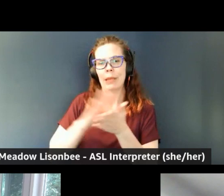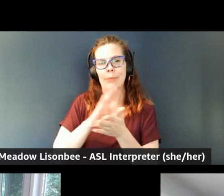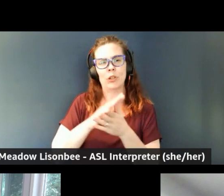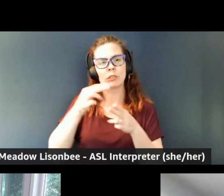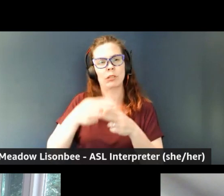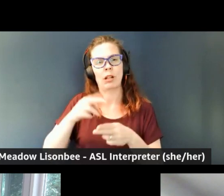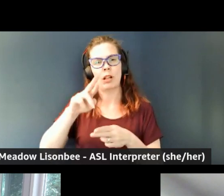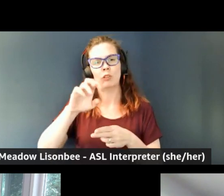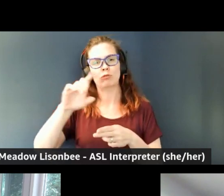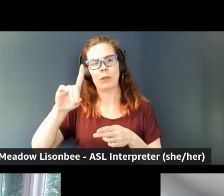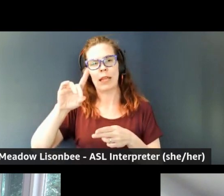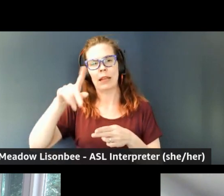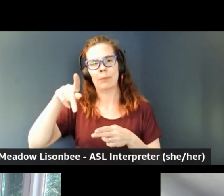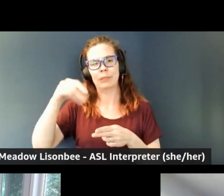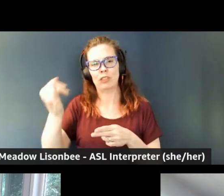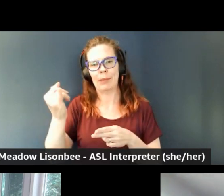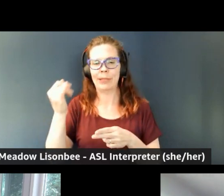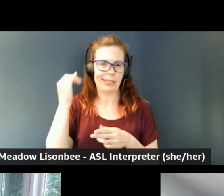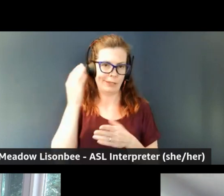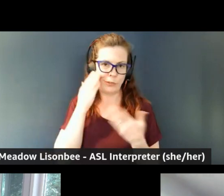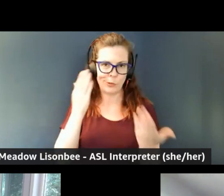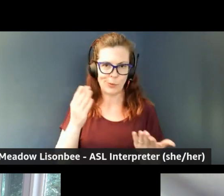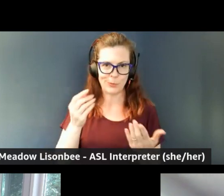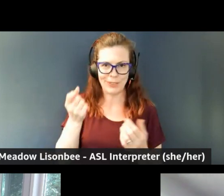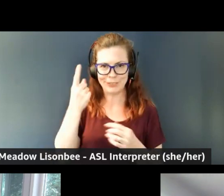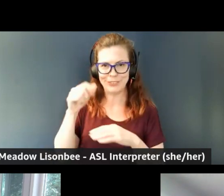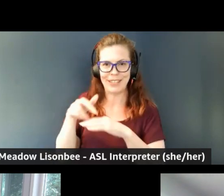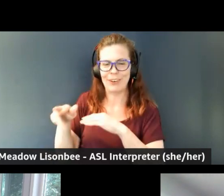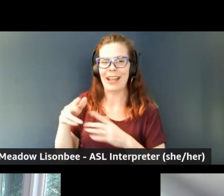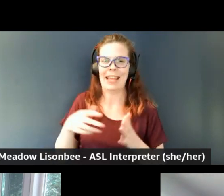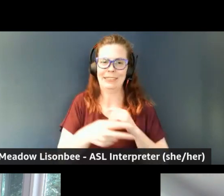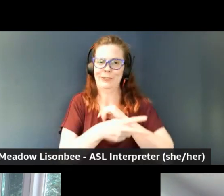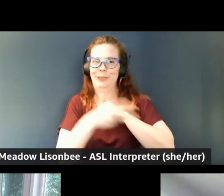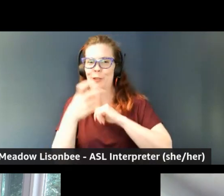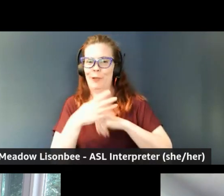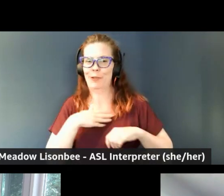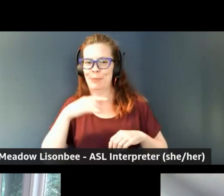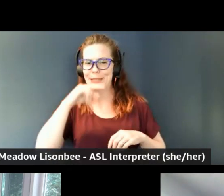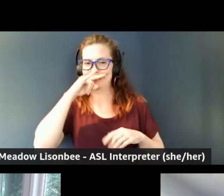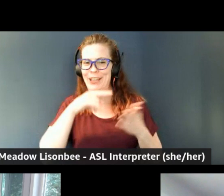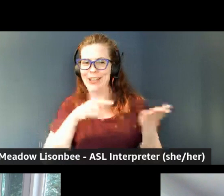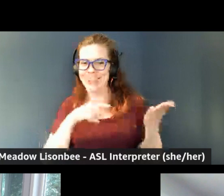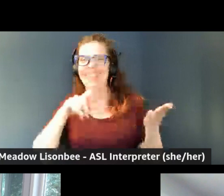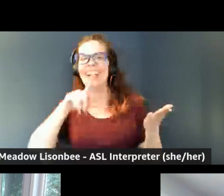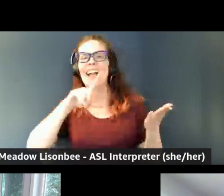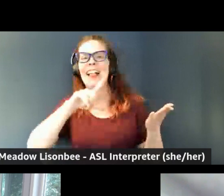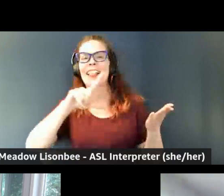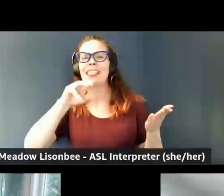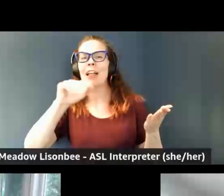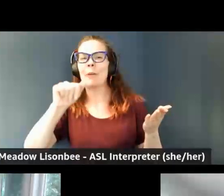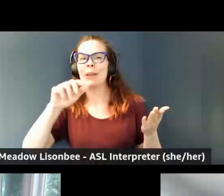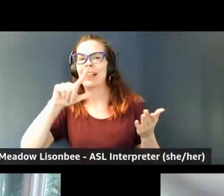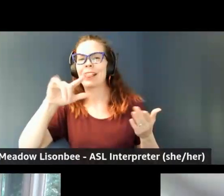if you don't get the reference, I stole this from my child this morning. It's Llama Red Pajama.